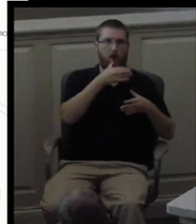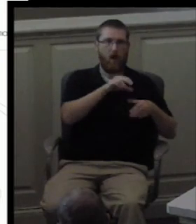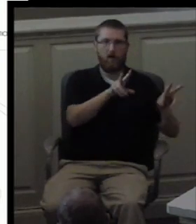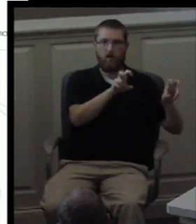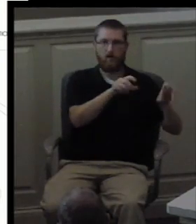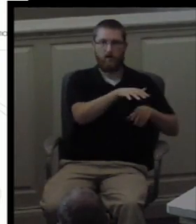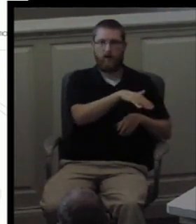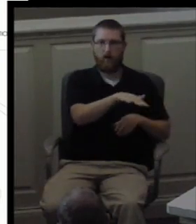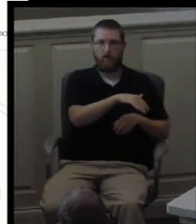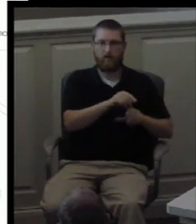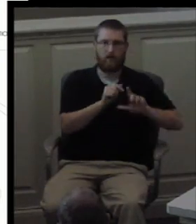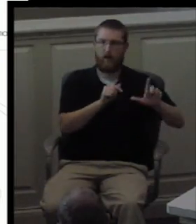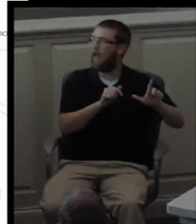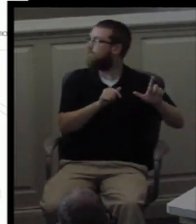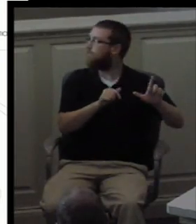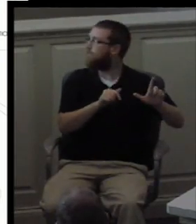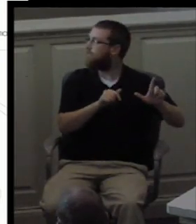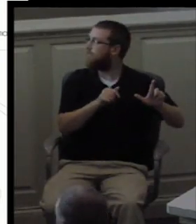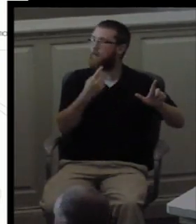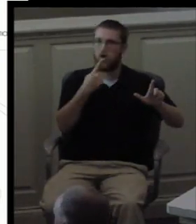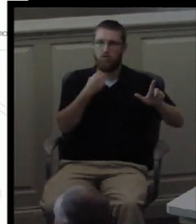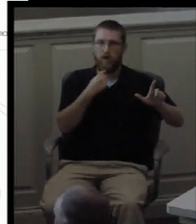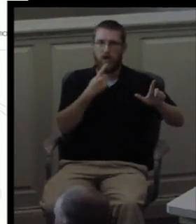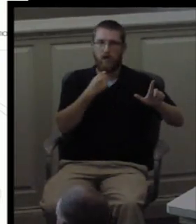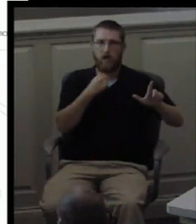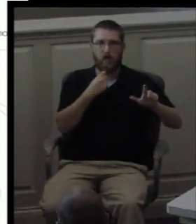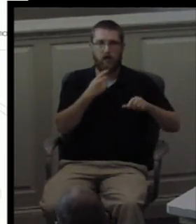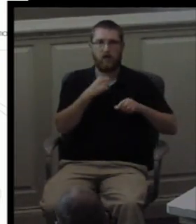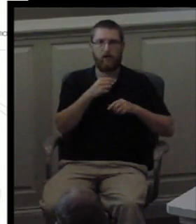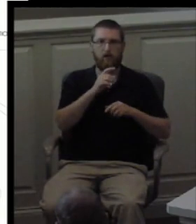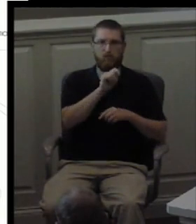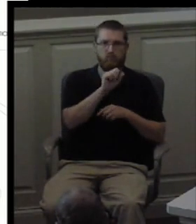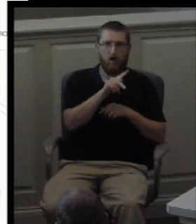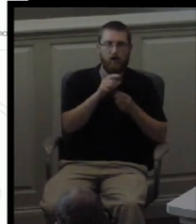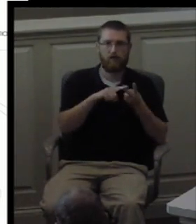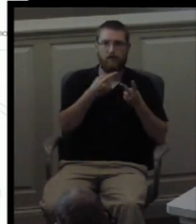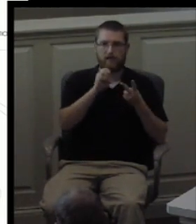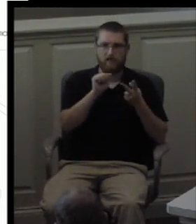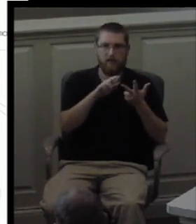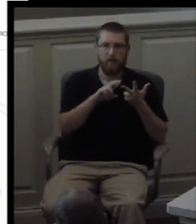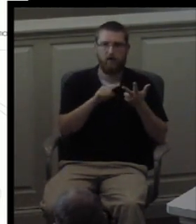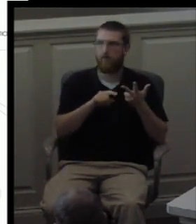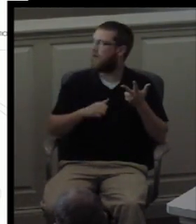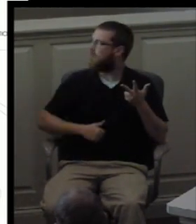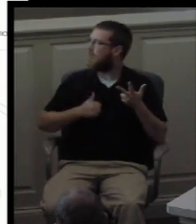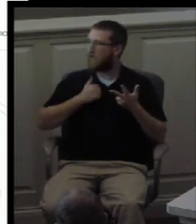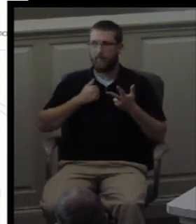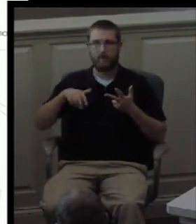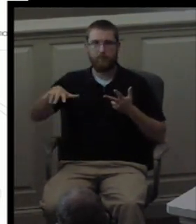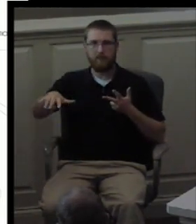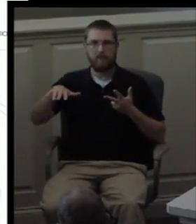areas on the left here, your trucks and gear are stored, and the living spaces and administration on this